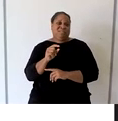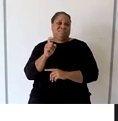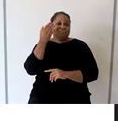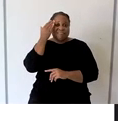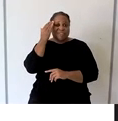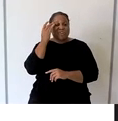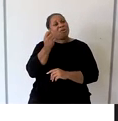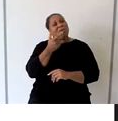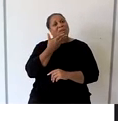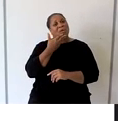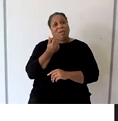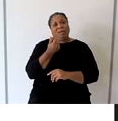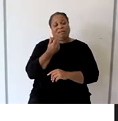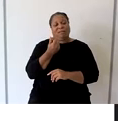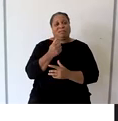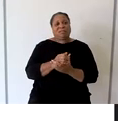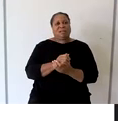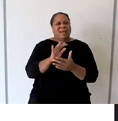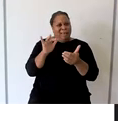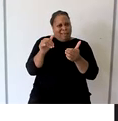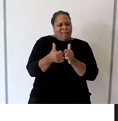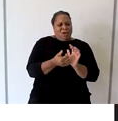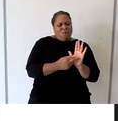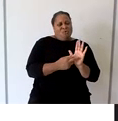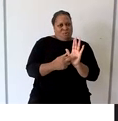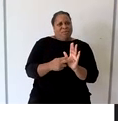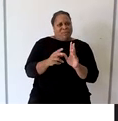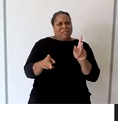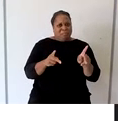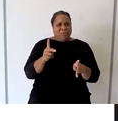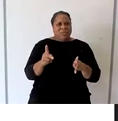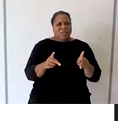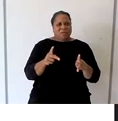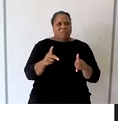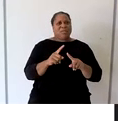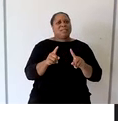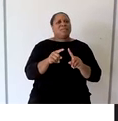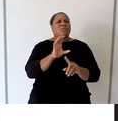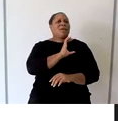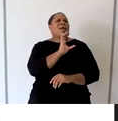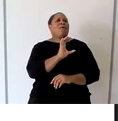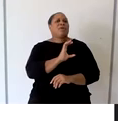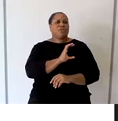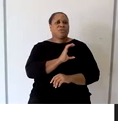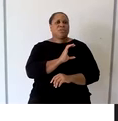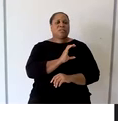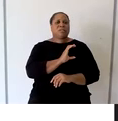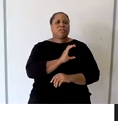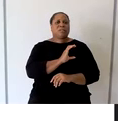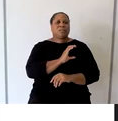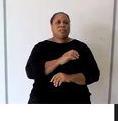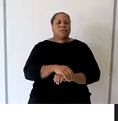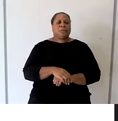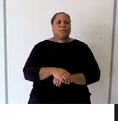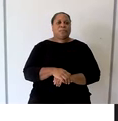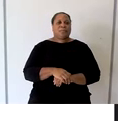a little bit better by now on how we should represent people and different characters. But